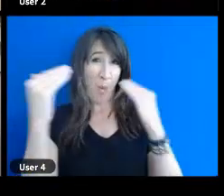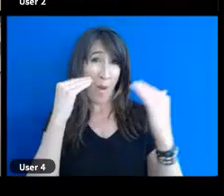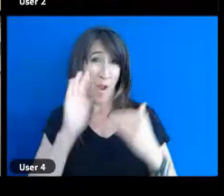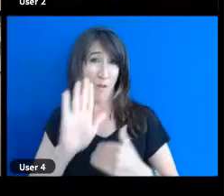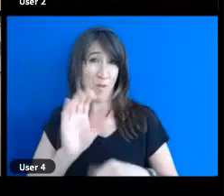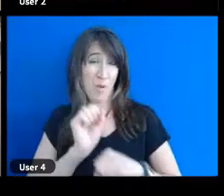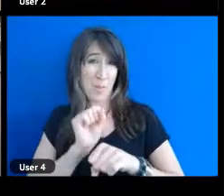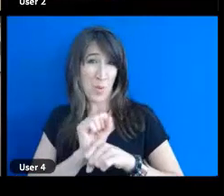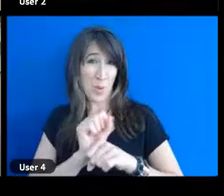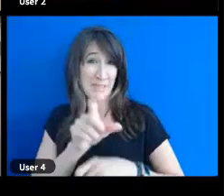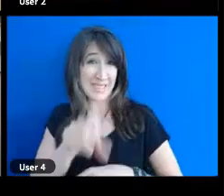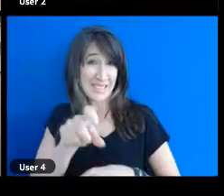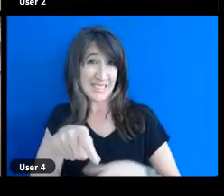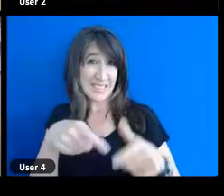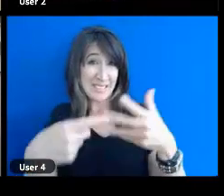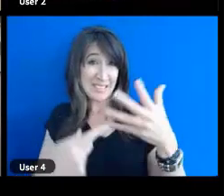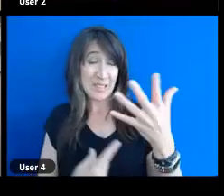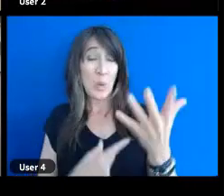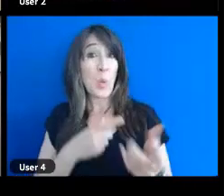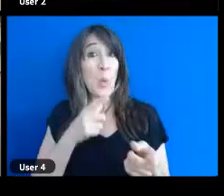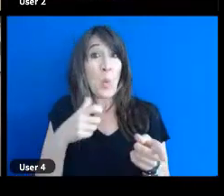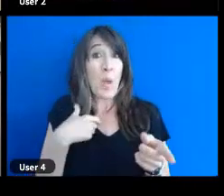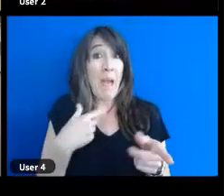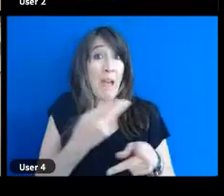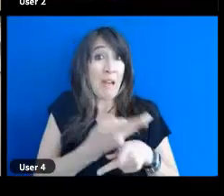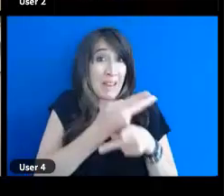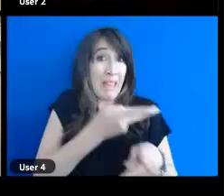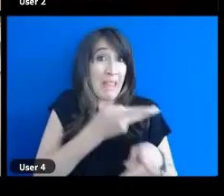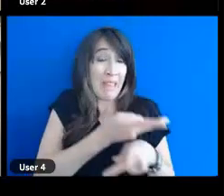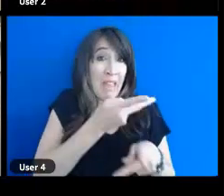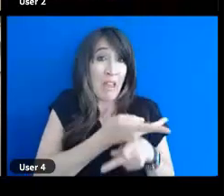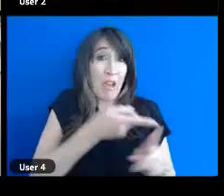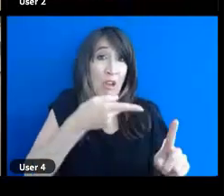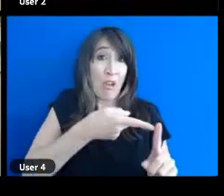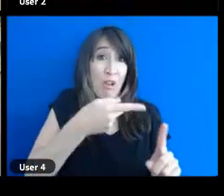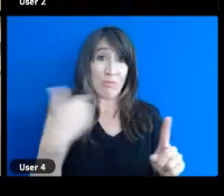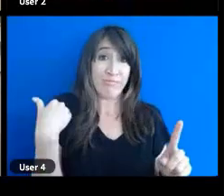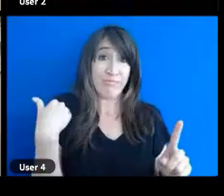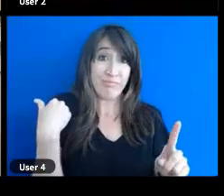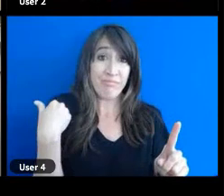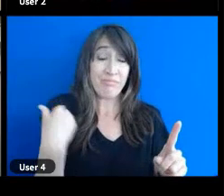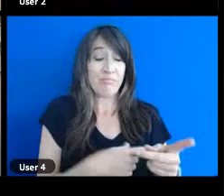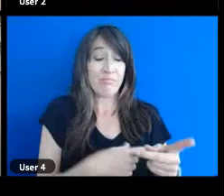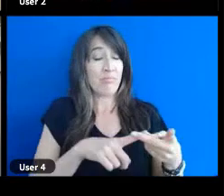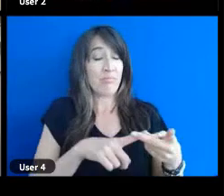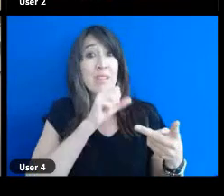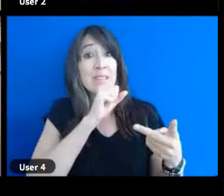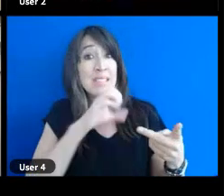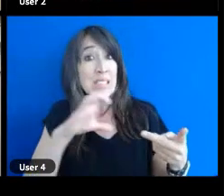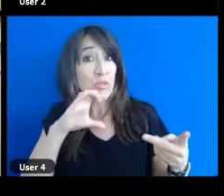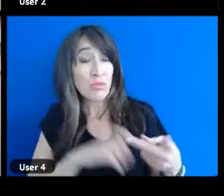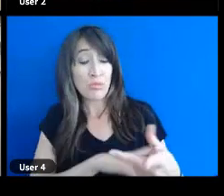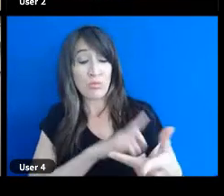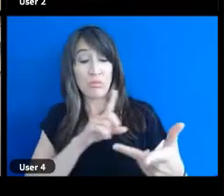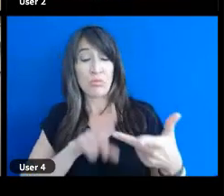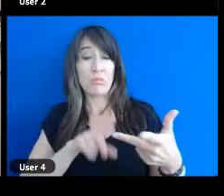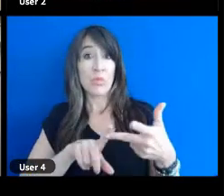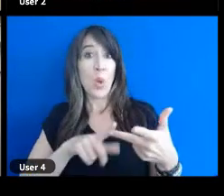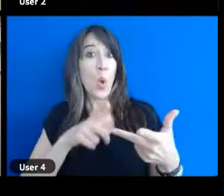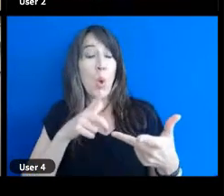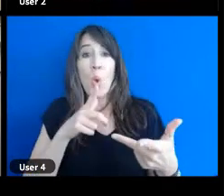of what your employees need. So for example, who has caregiving responsibilities for children, for